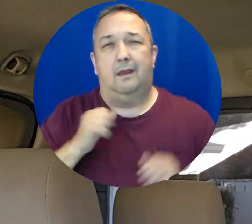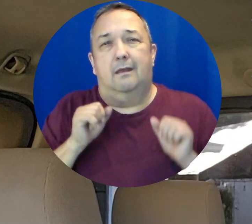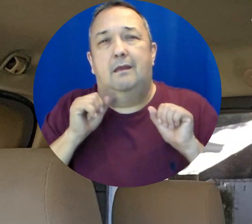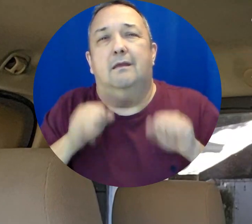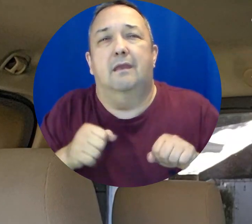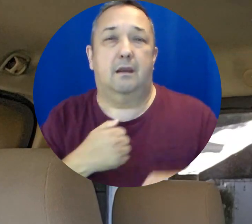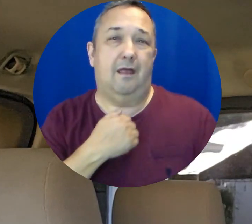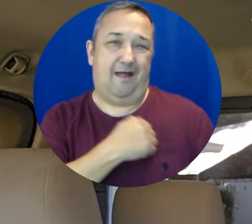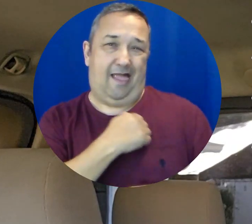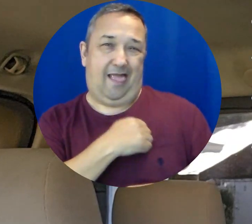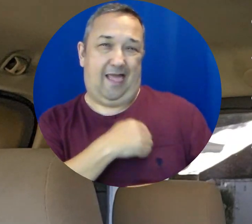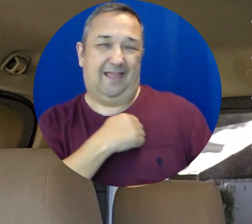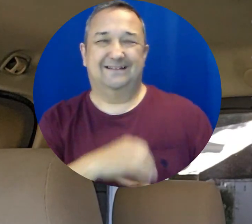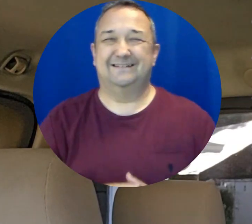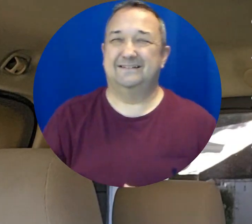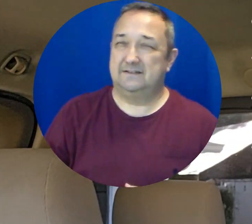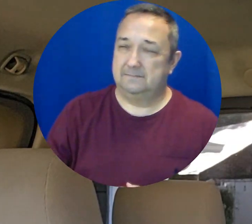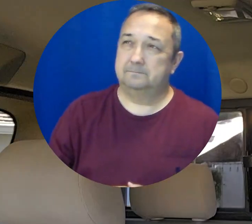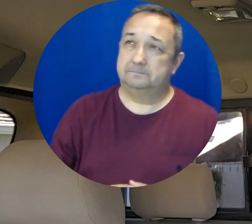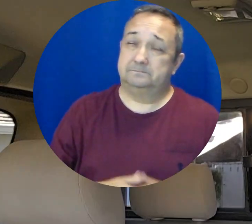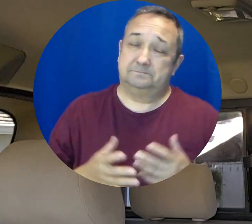Dahil kaya na.